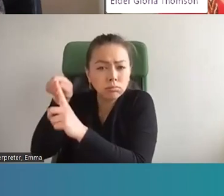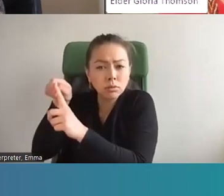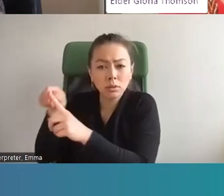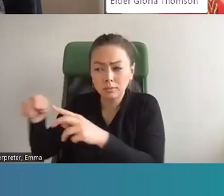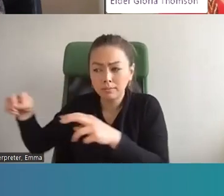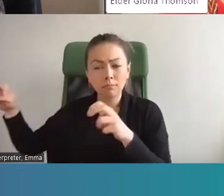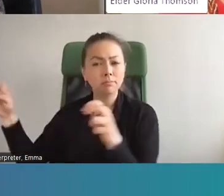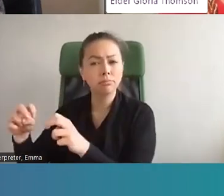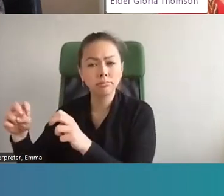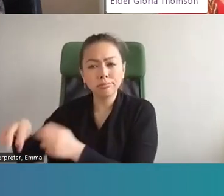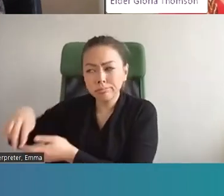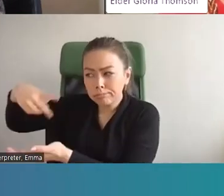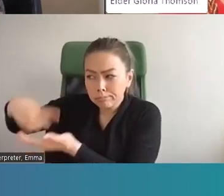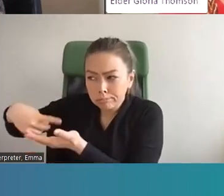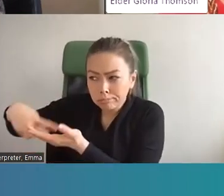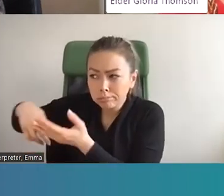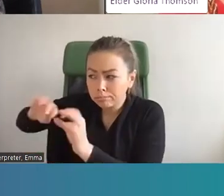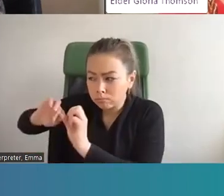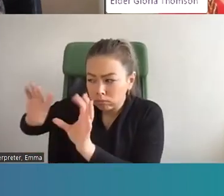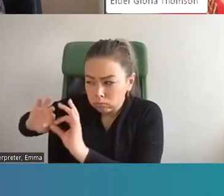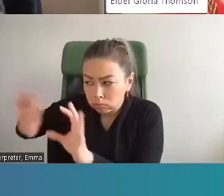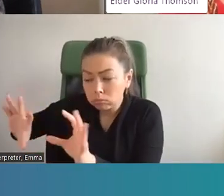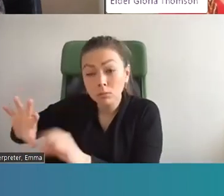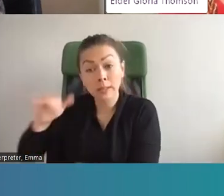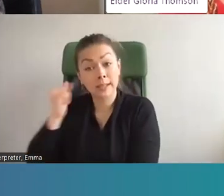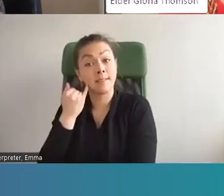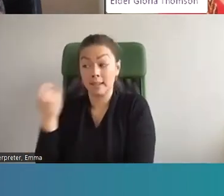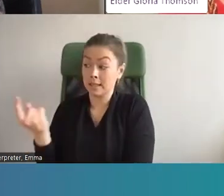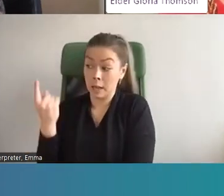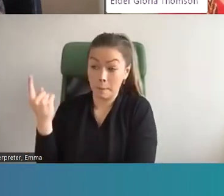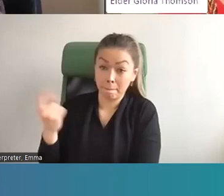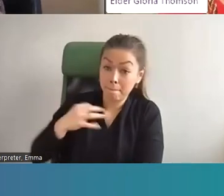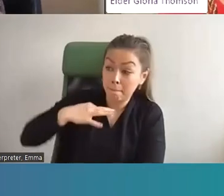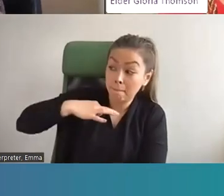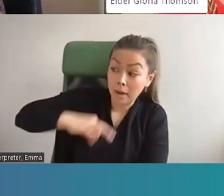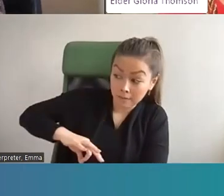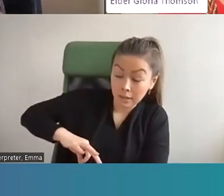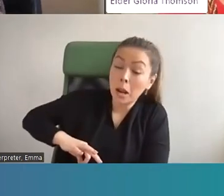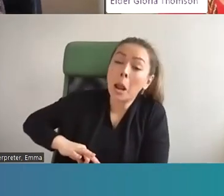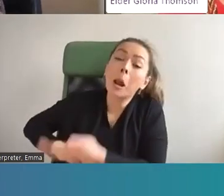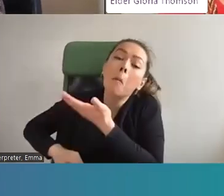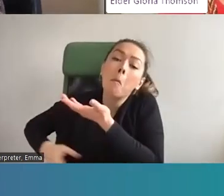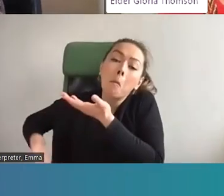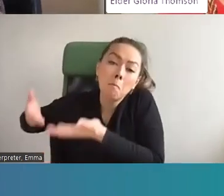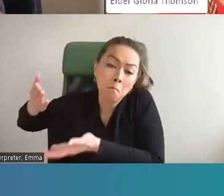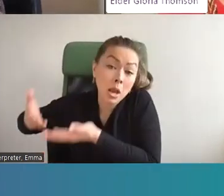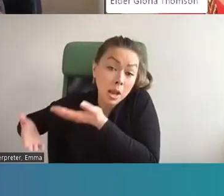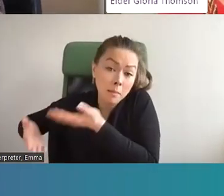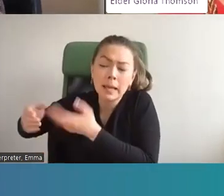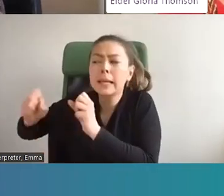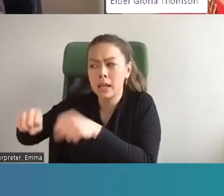that was going to be beneficial to me, then perhaps I could use it, but with